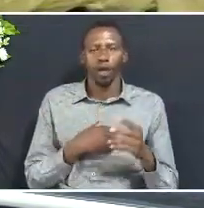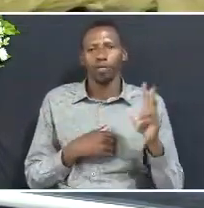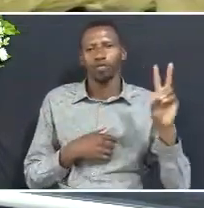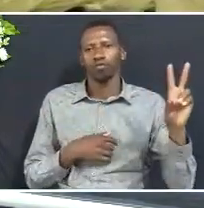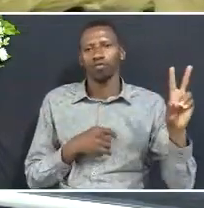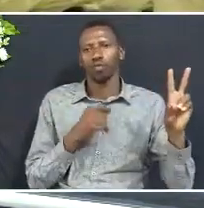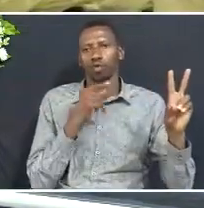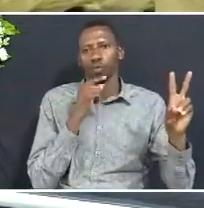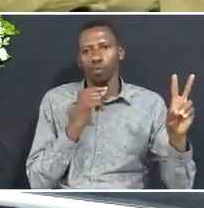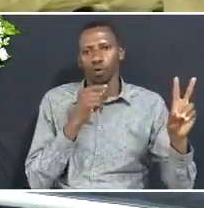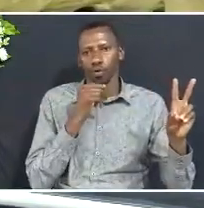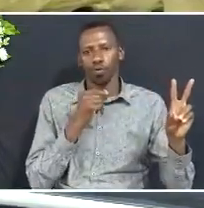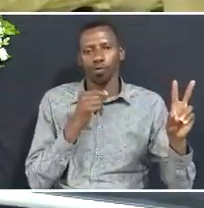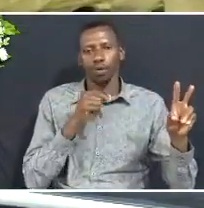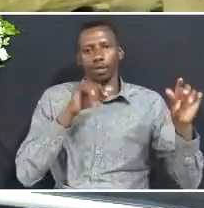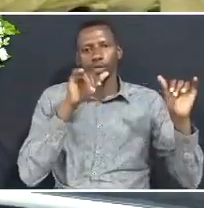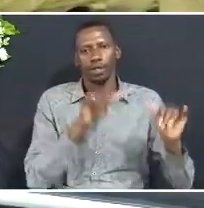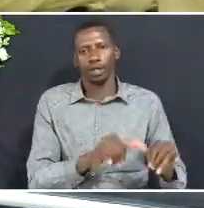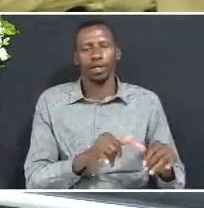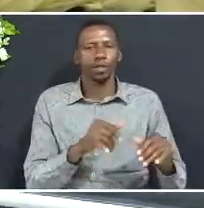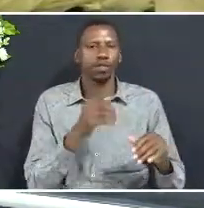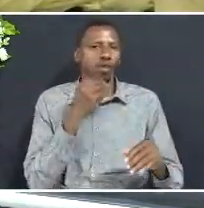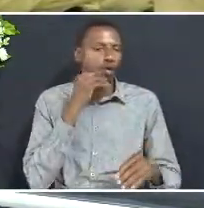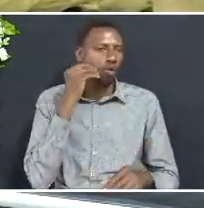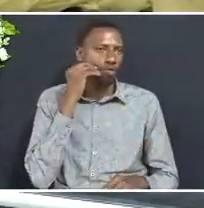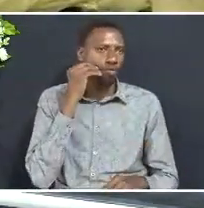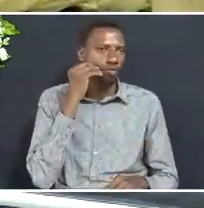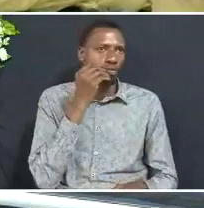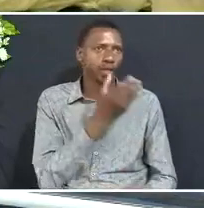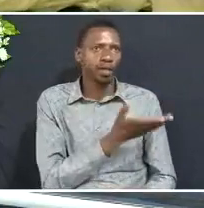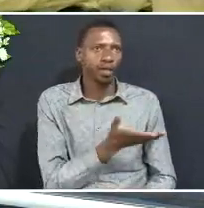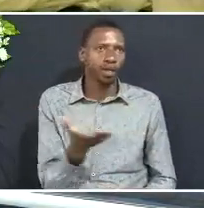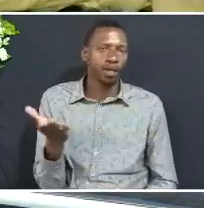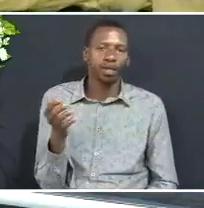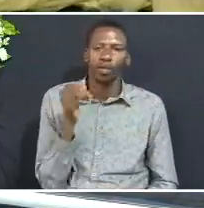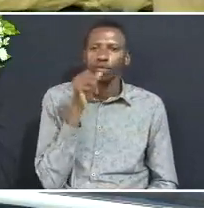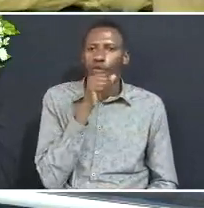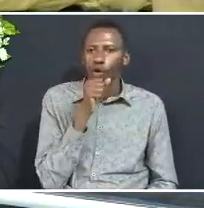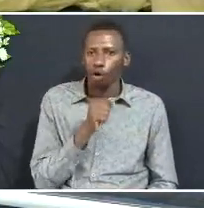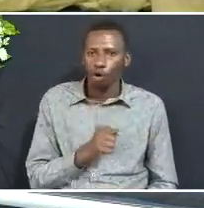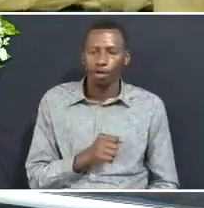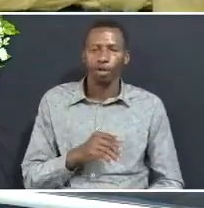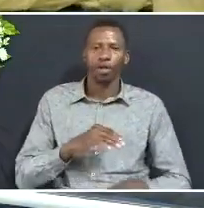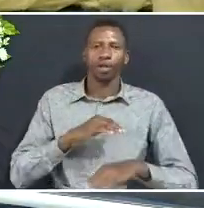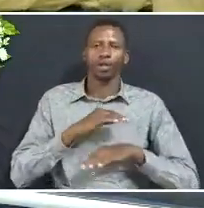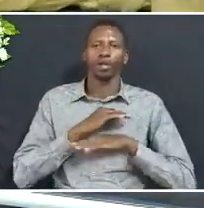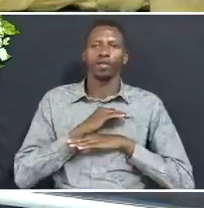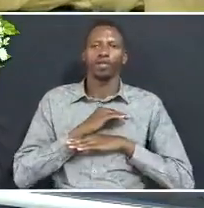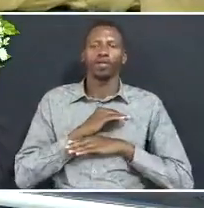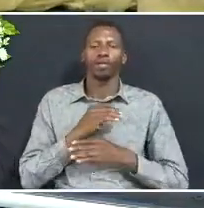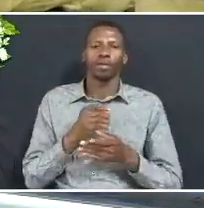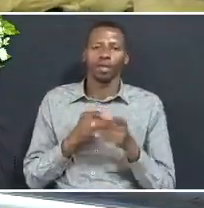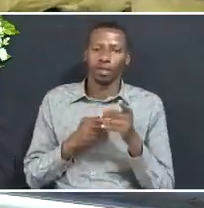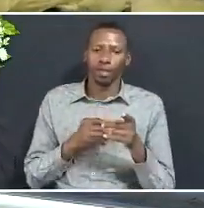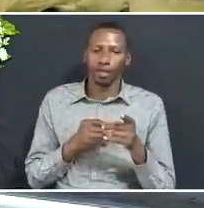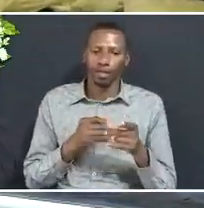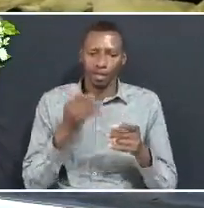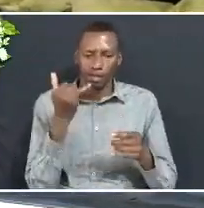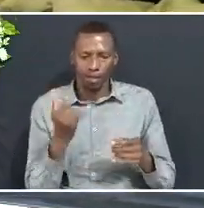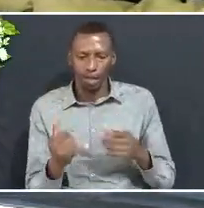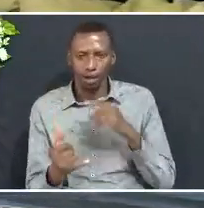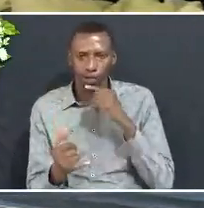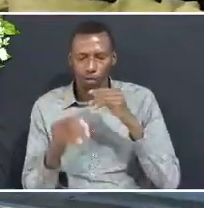boys staying in the home. So they were old enough. So they were this young boy was committed to